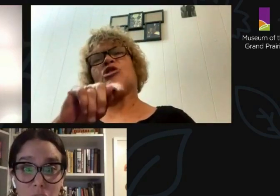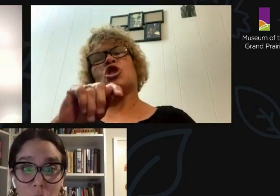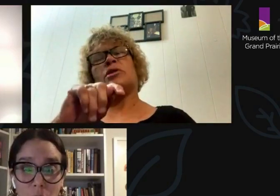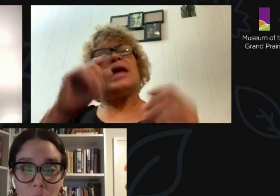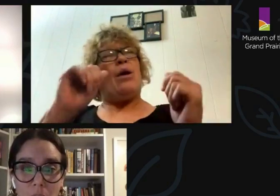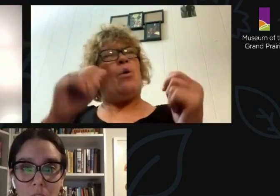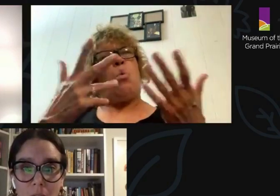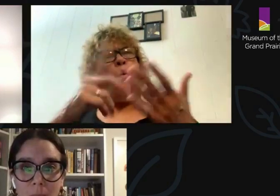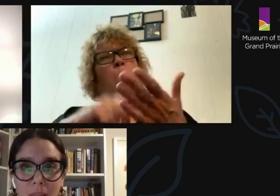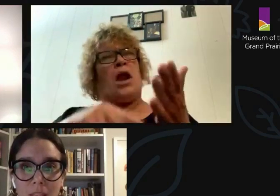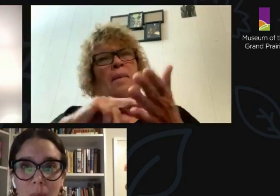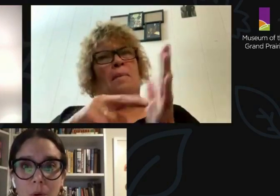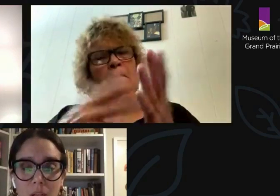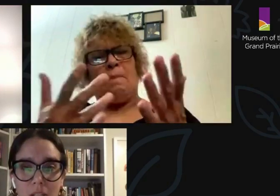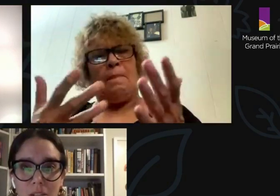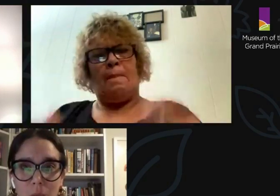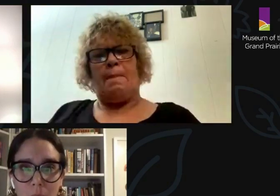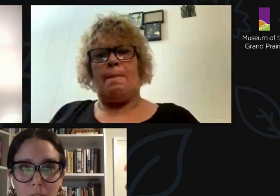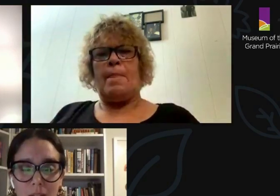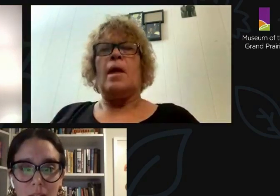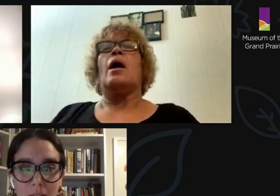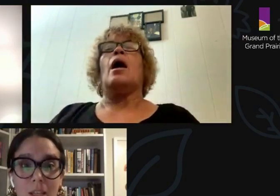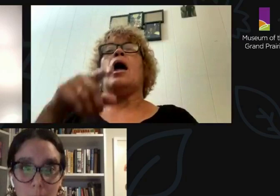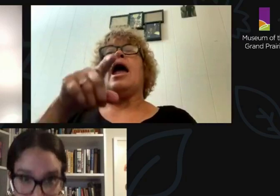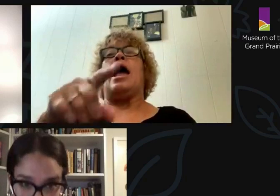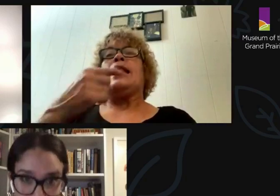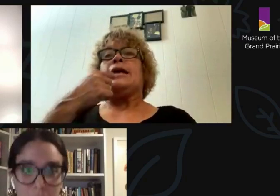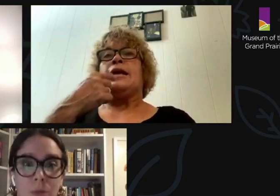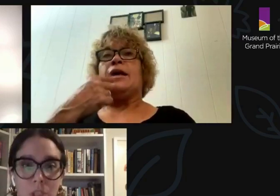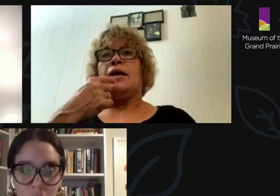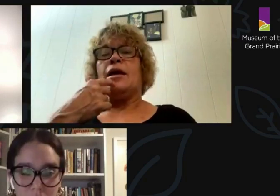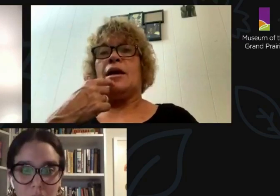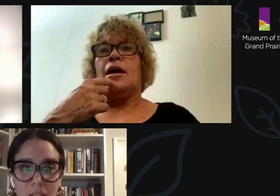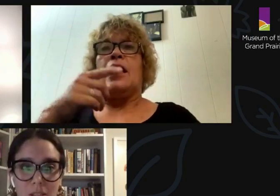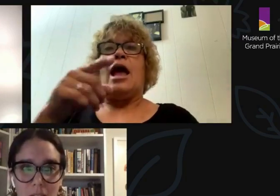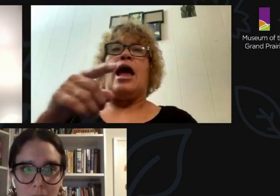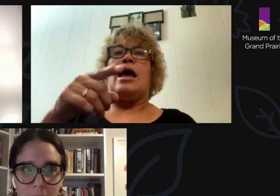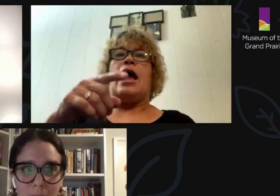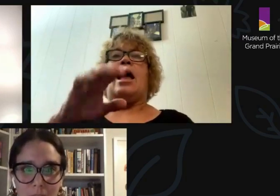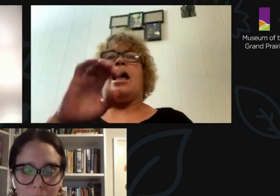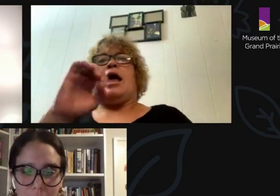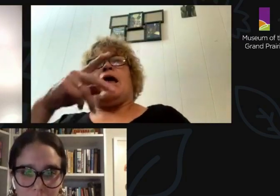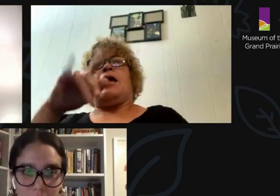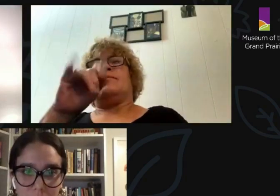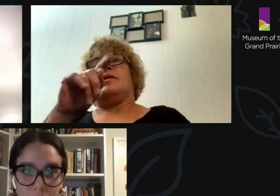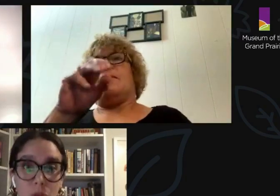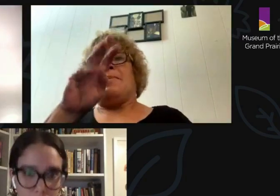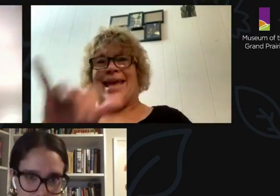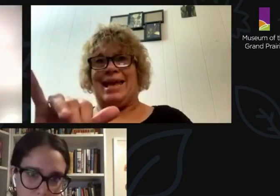Yes. So the process was the salpingectomy, which is the